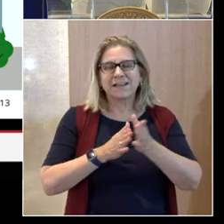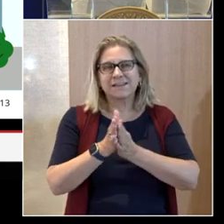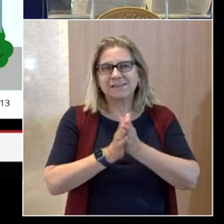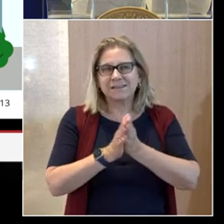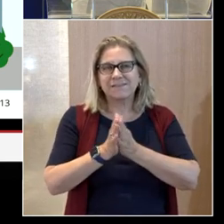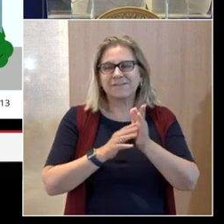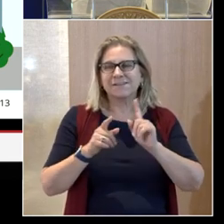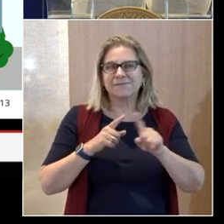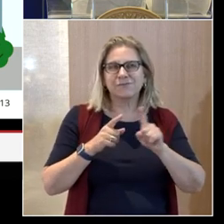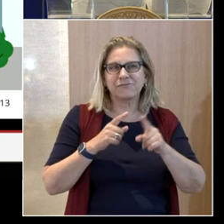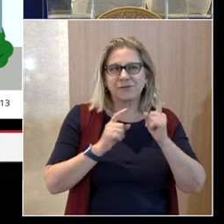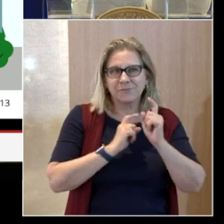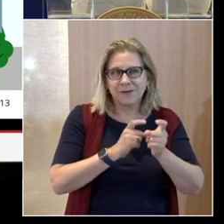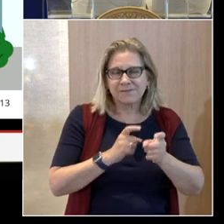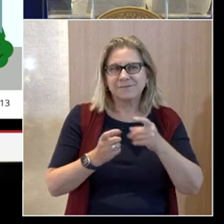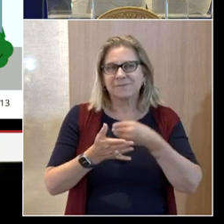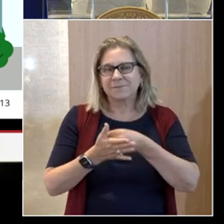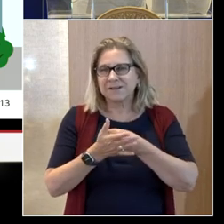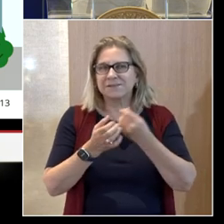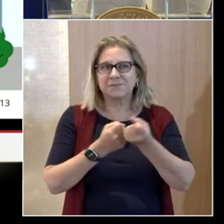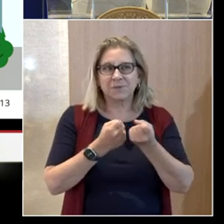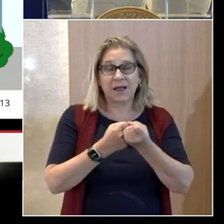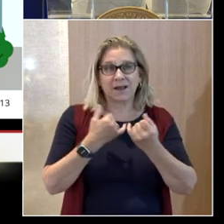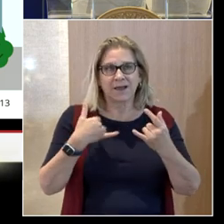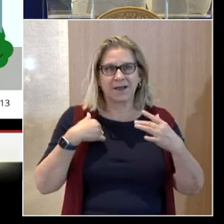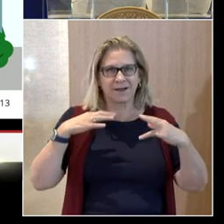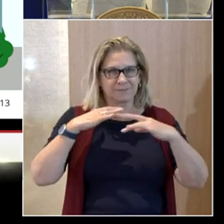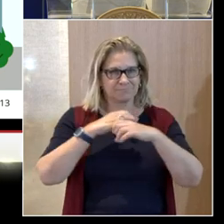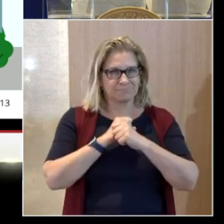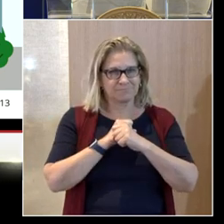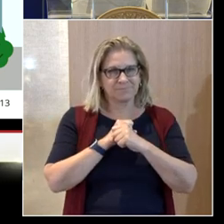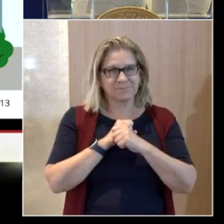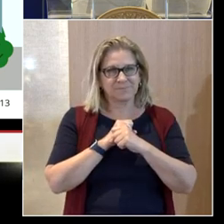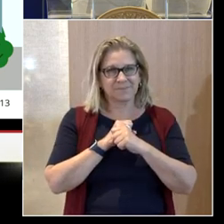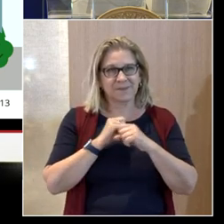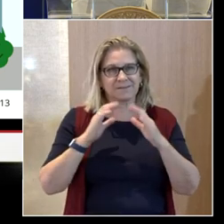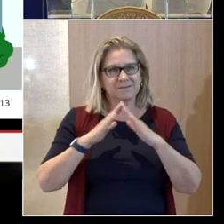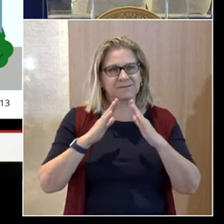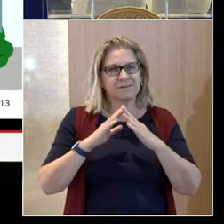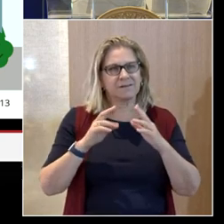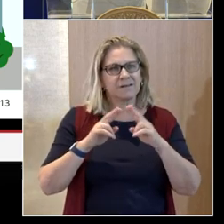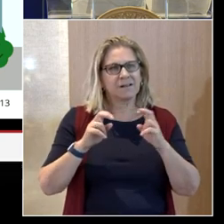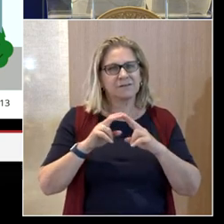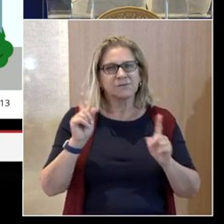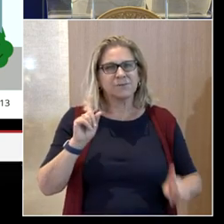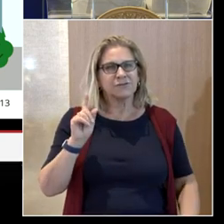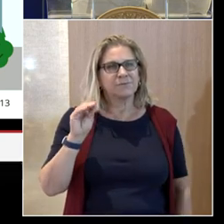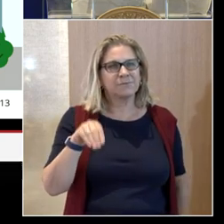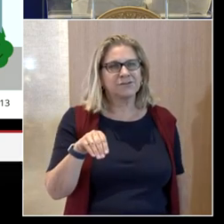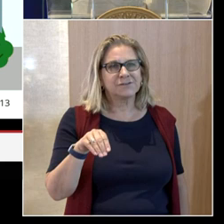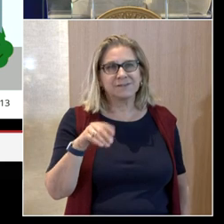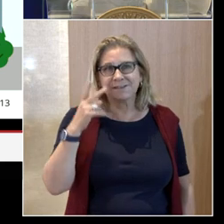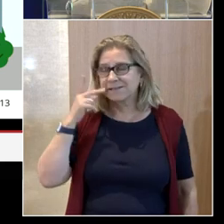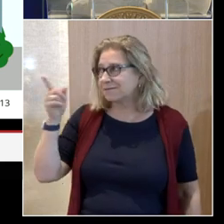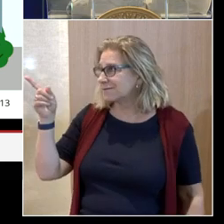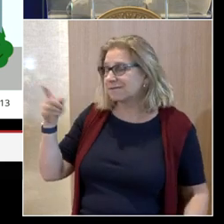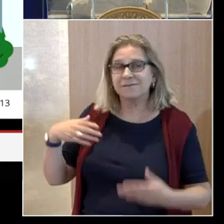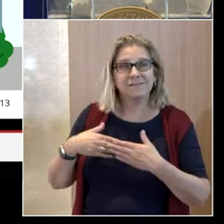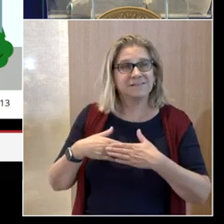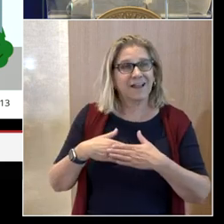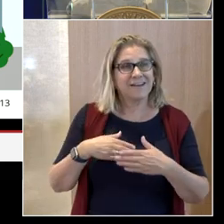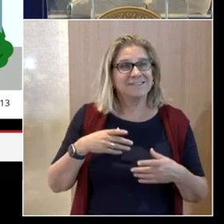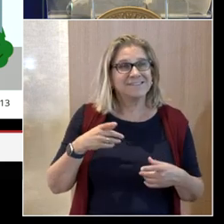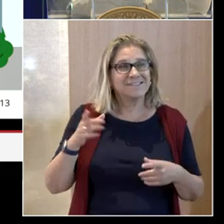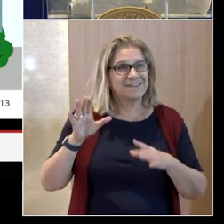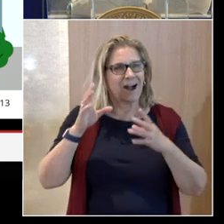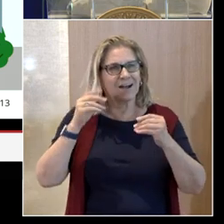initiatives and our ongoing downtown analysis in one place. The QR codes you see in the posters in the room will bring